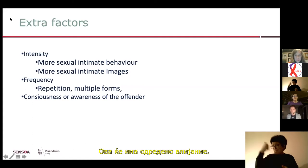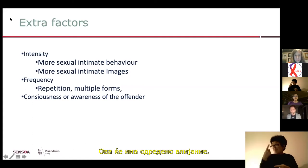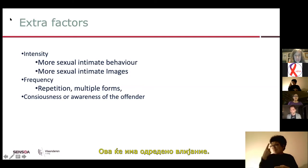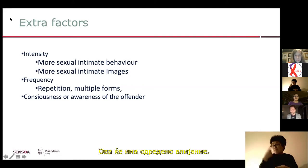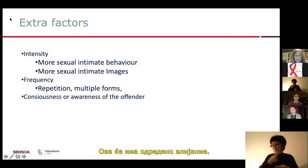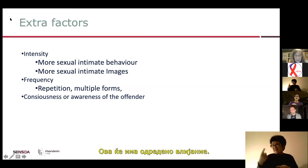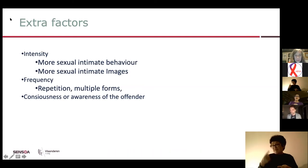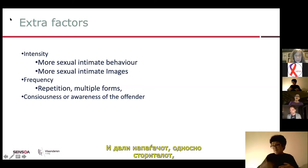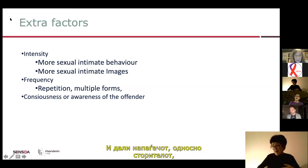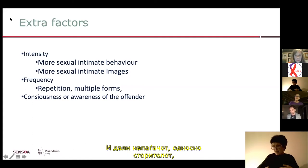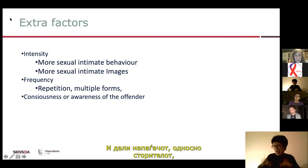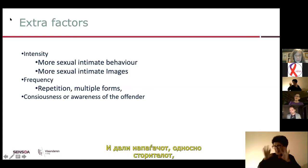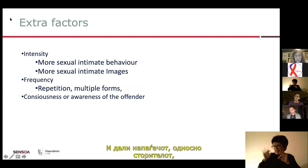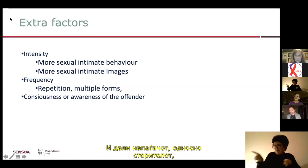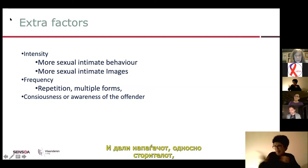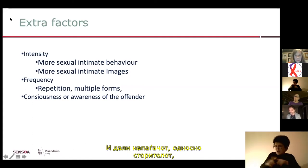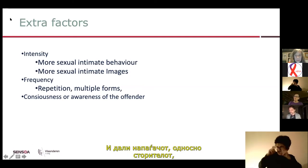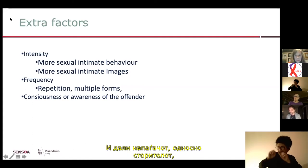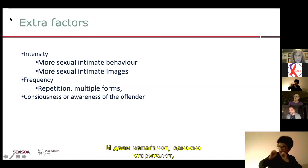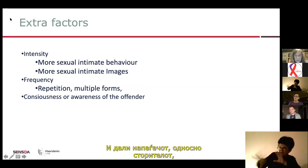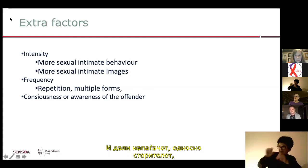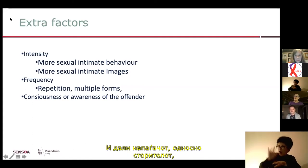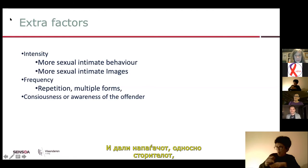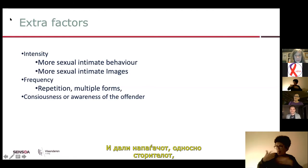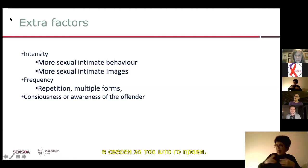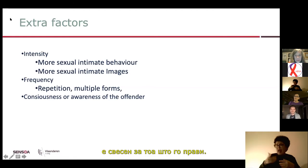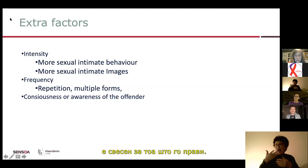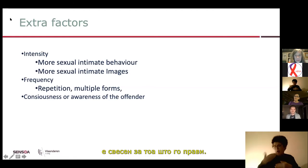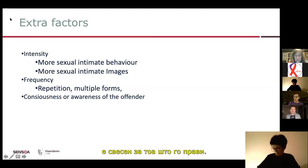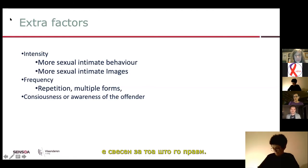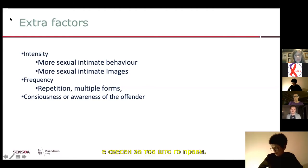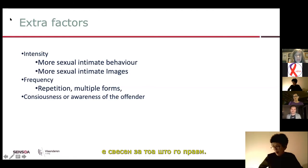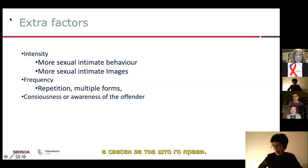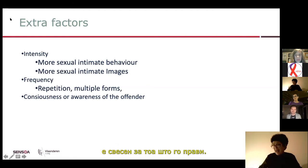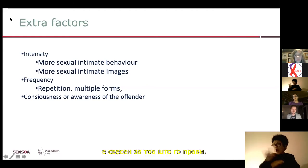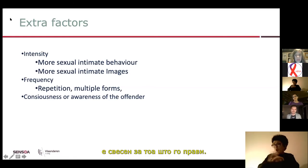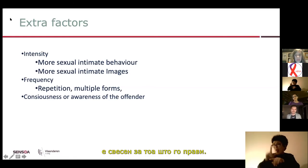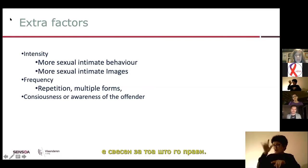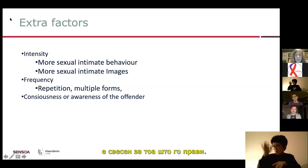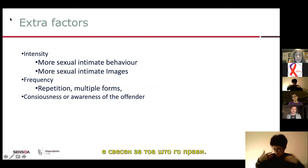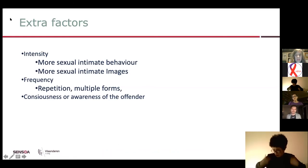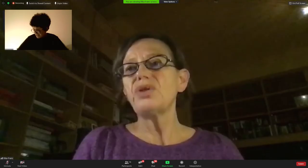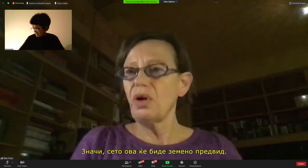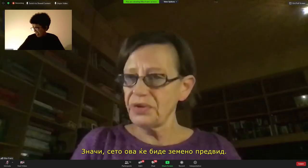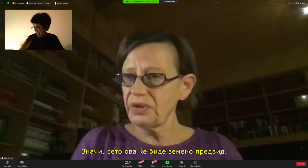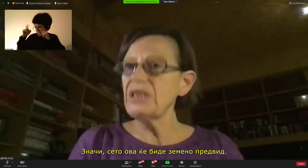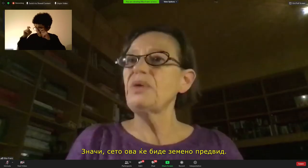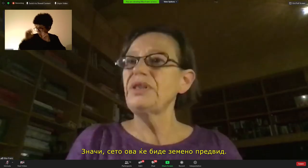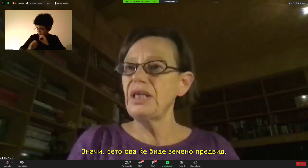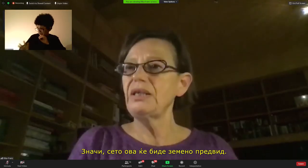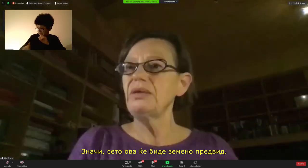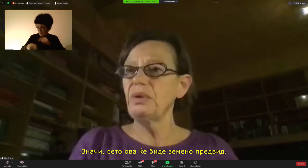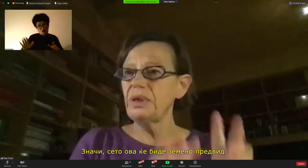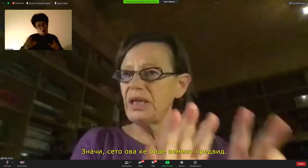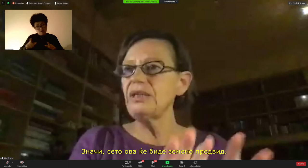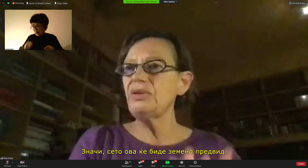an influence. And is the perpetrator or the offender conscious of what he is doing? So also this will